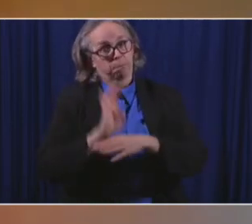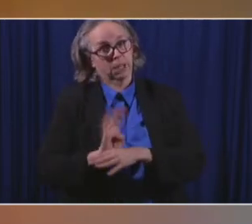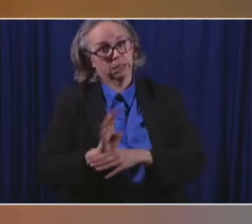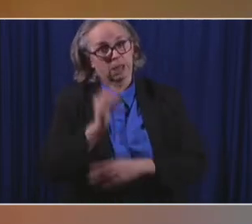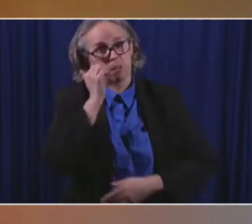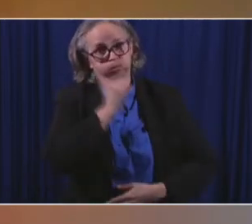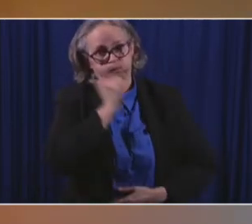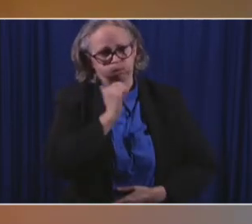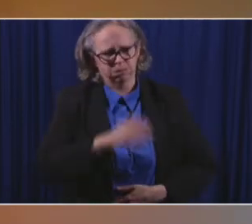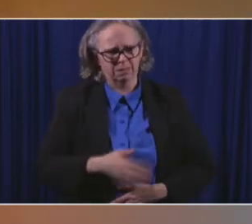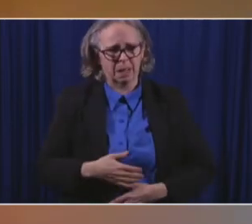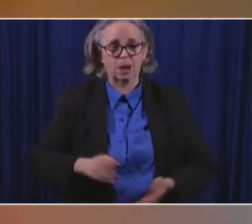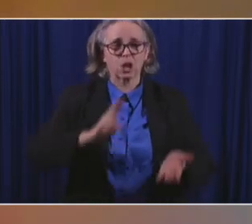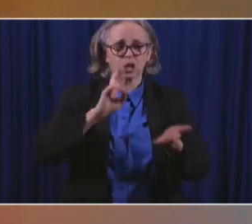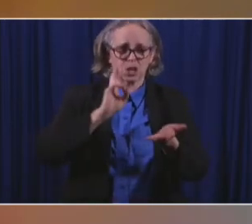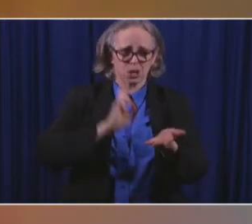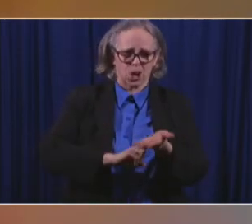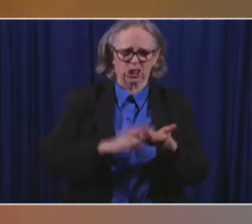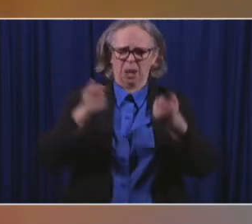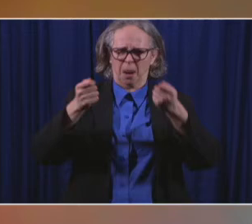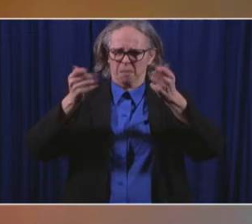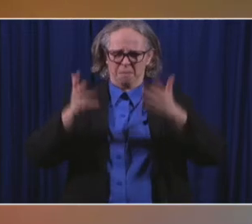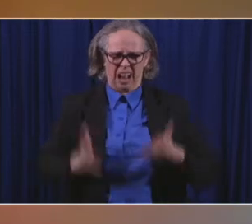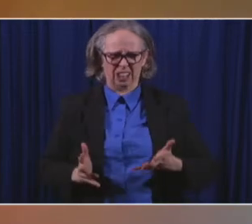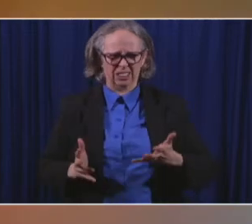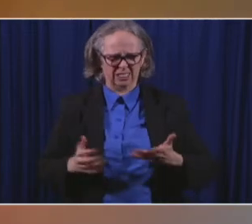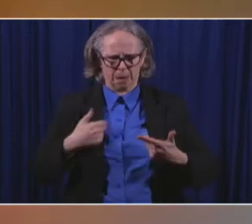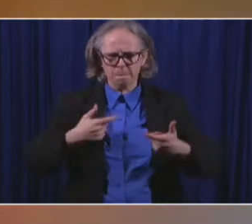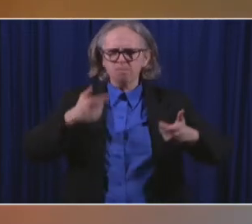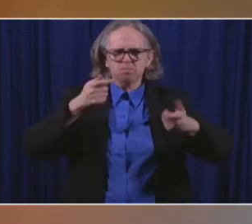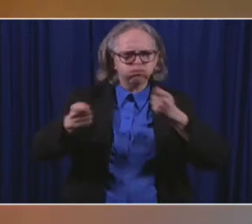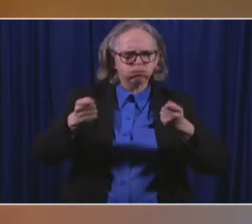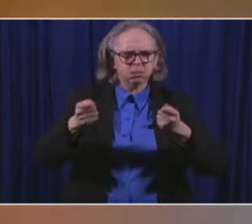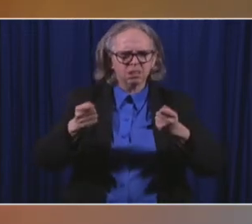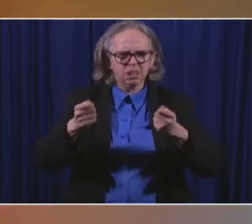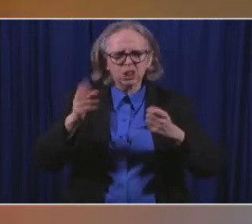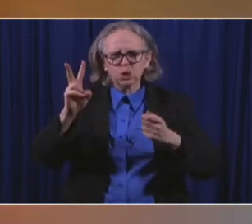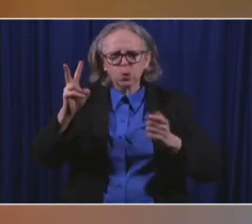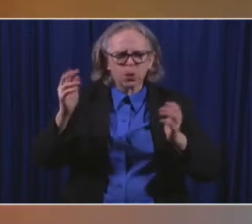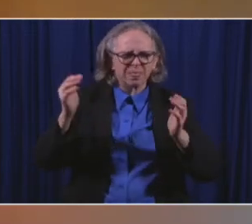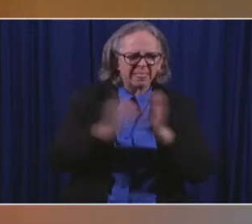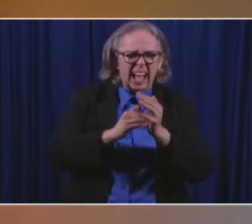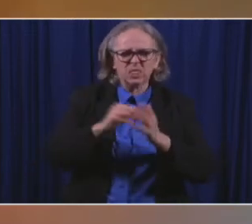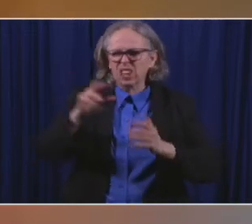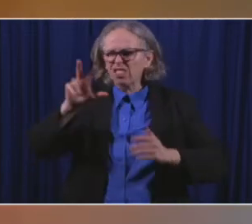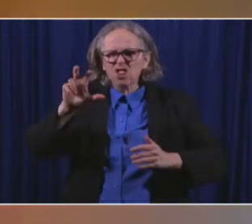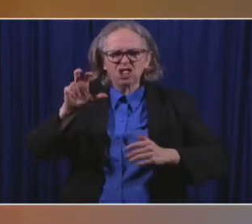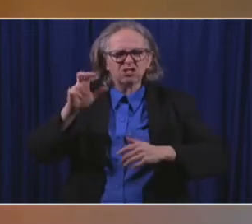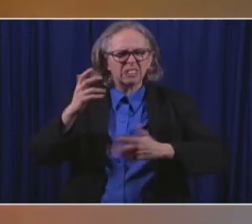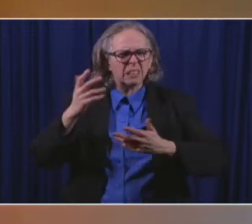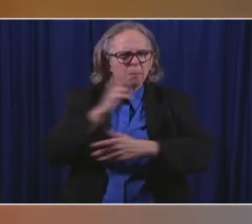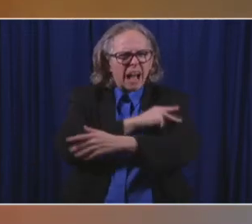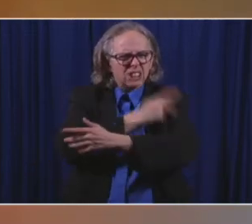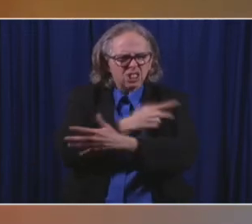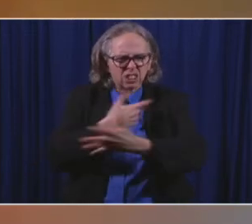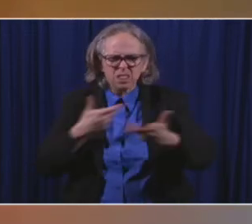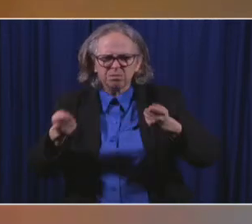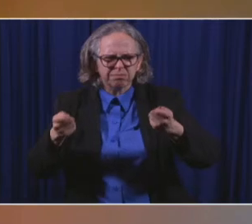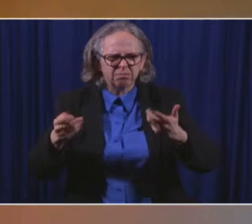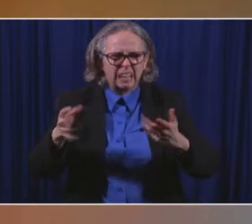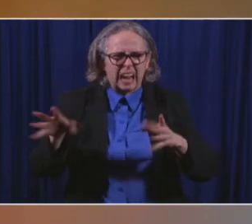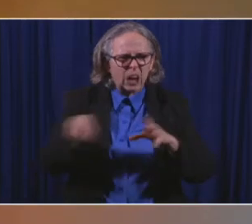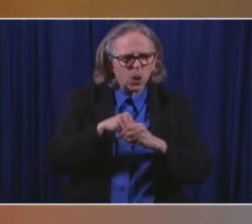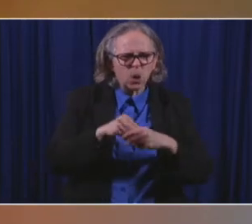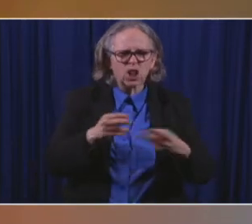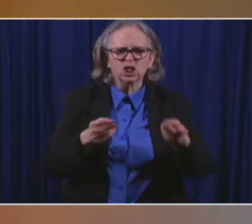over 2,300 critical care at Bethesda North Hospital. So currently that encompasses 2 of our different COVID units. I have a telemetry